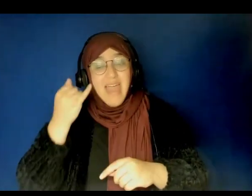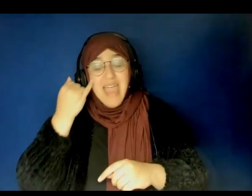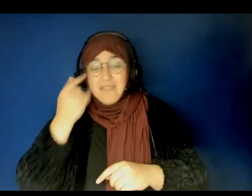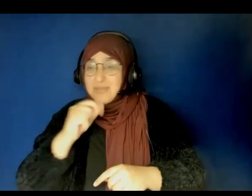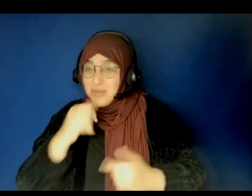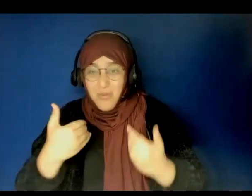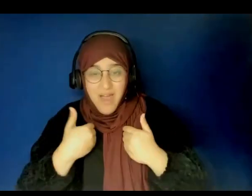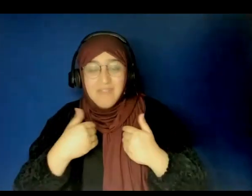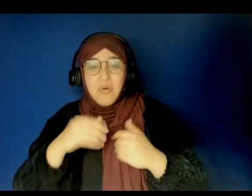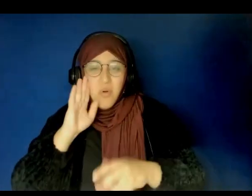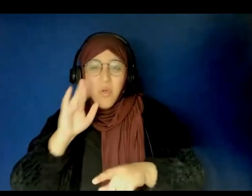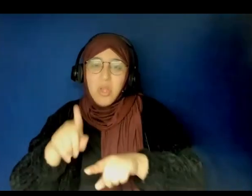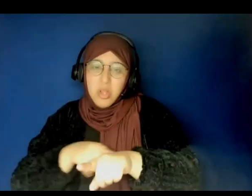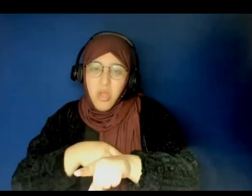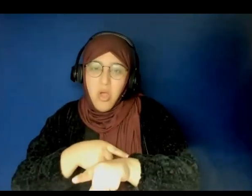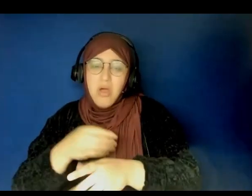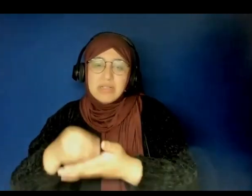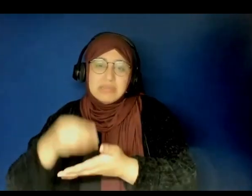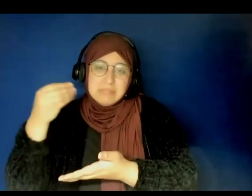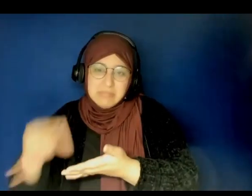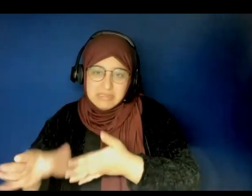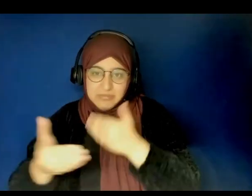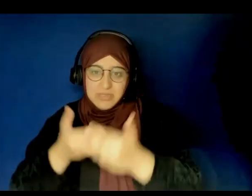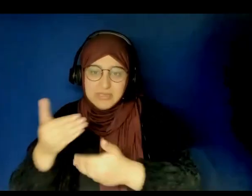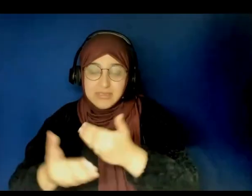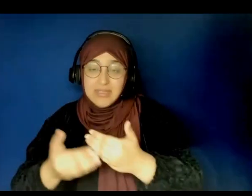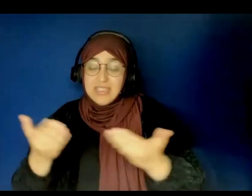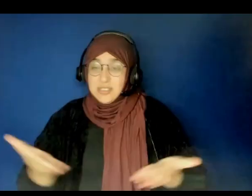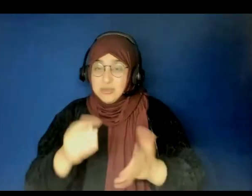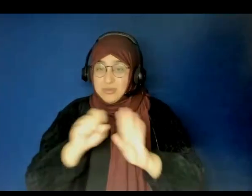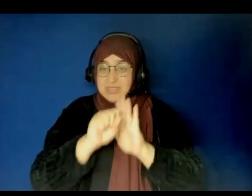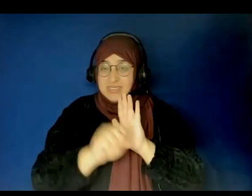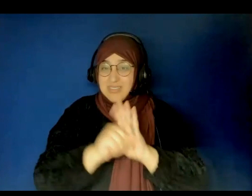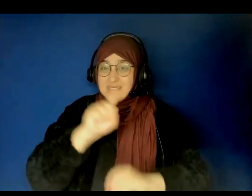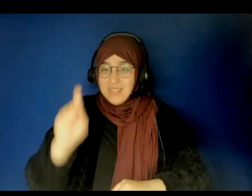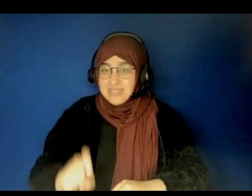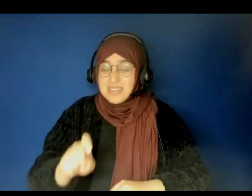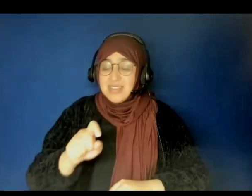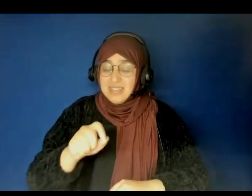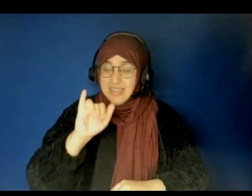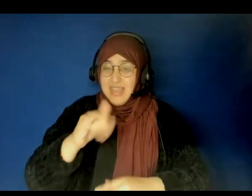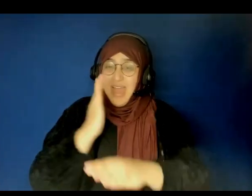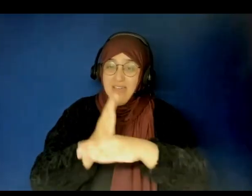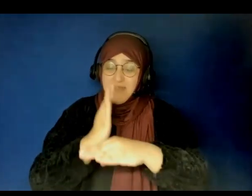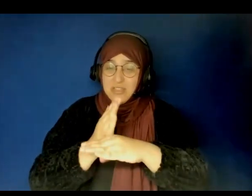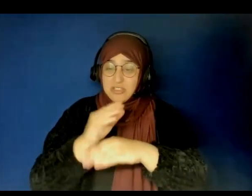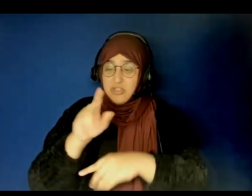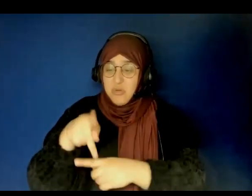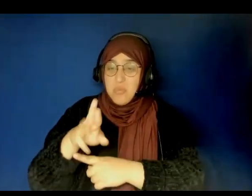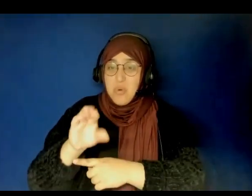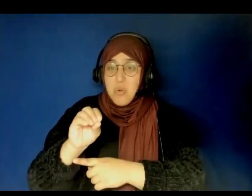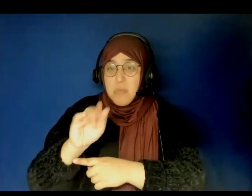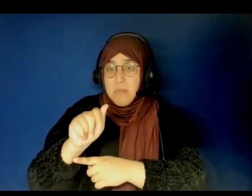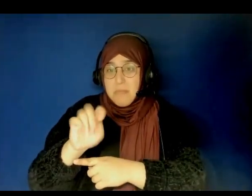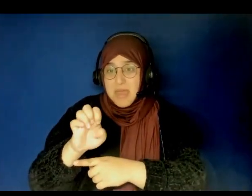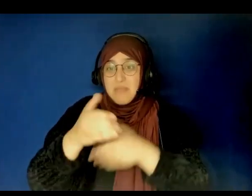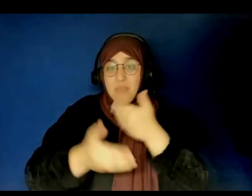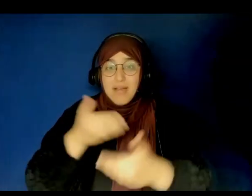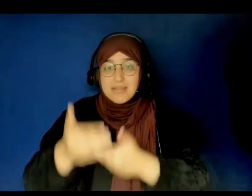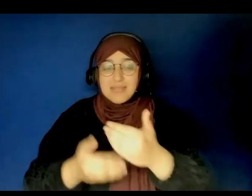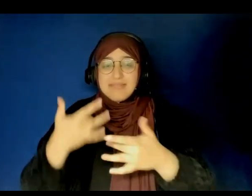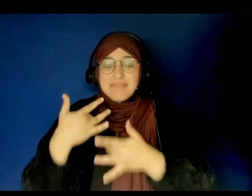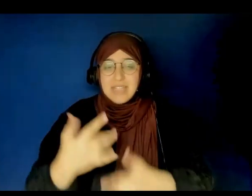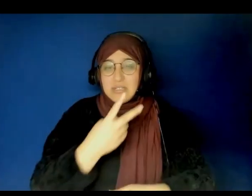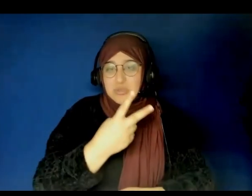think here in the state of Texas, the average probate process is maybe 2 to 3 years. And I've seen other states where it can be anywhere from 4